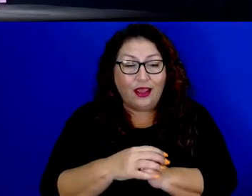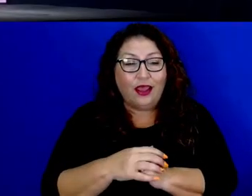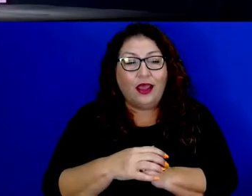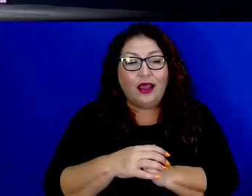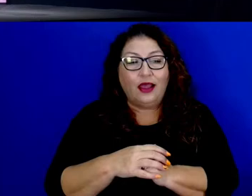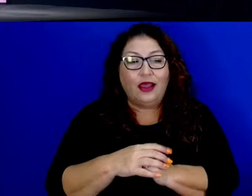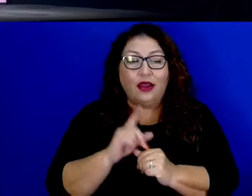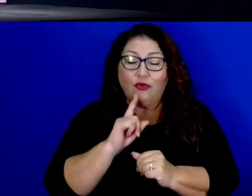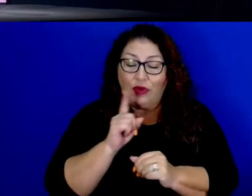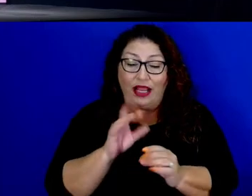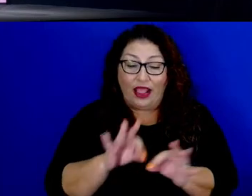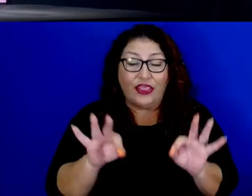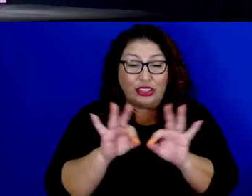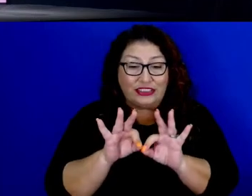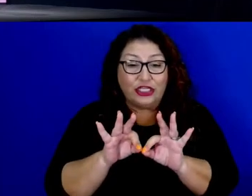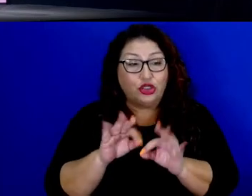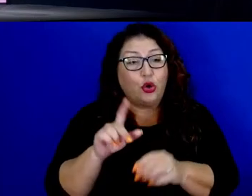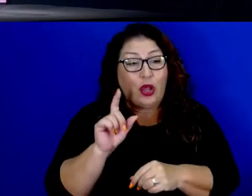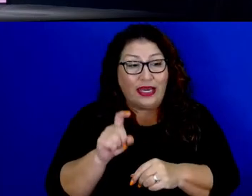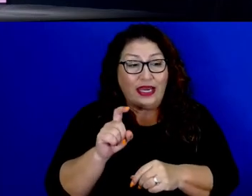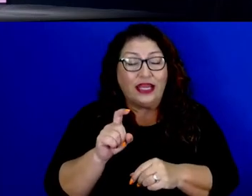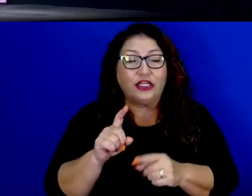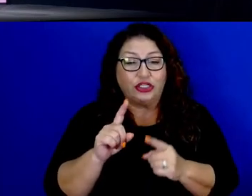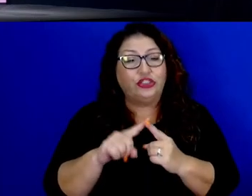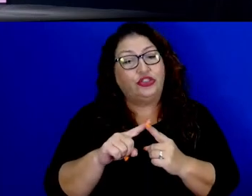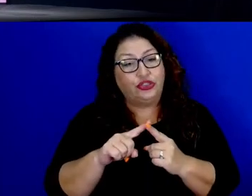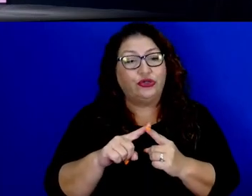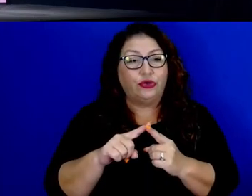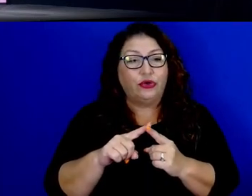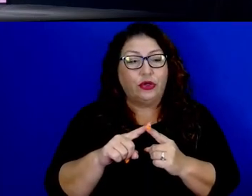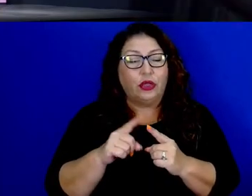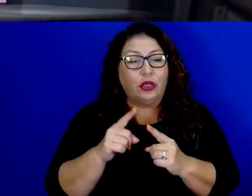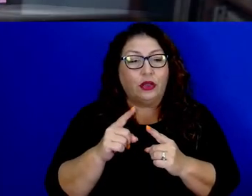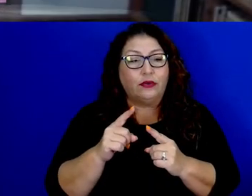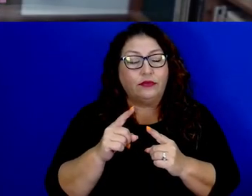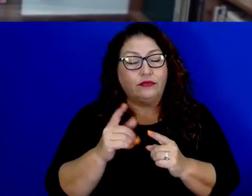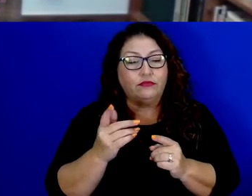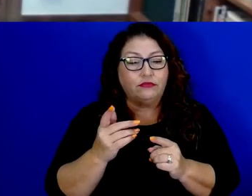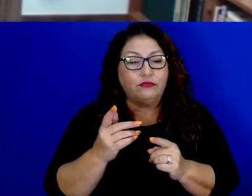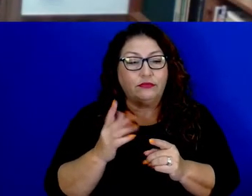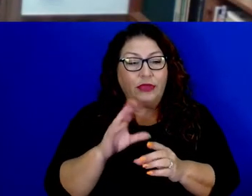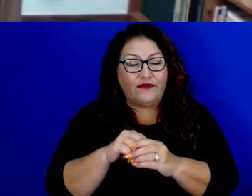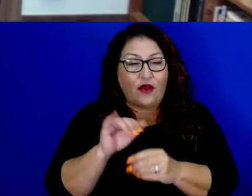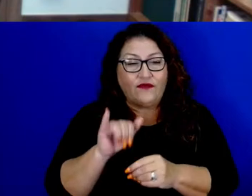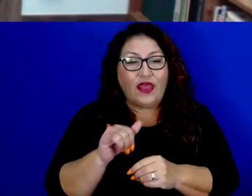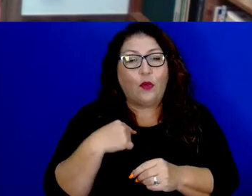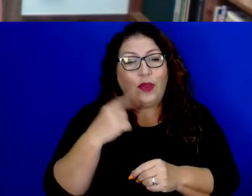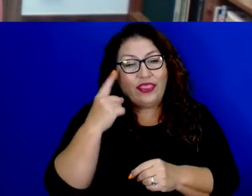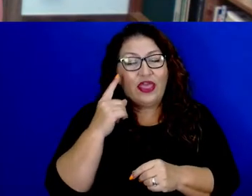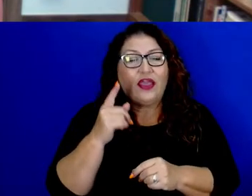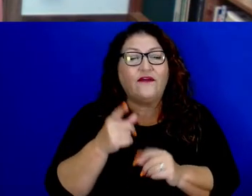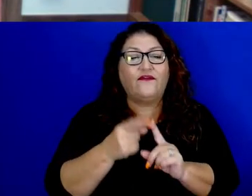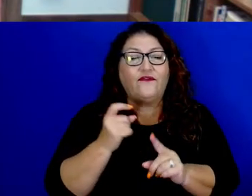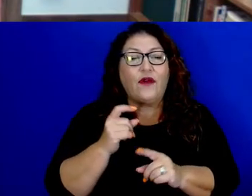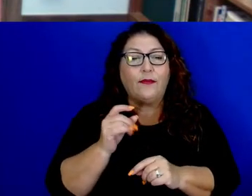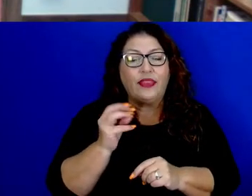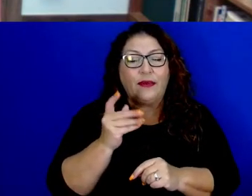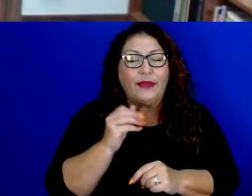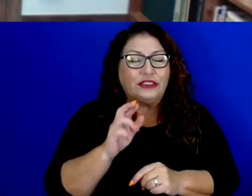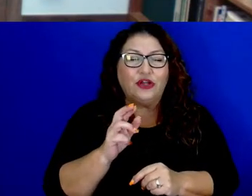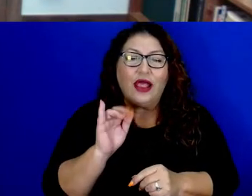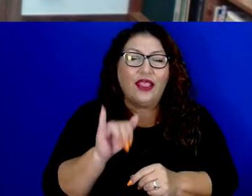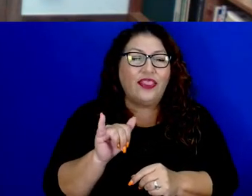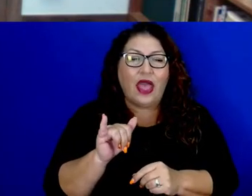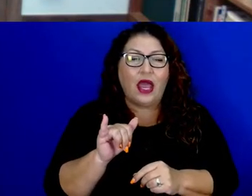are needed to a fair redistribution. We think, in fact, from the minister that no catastrophe has